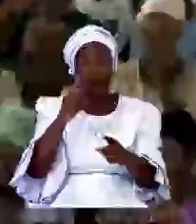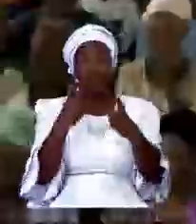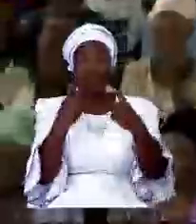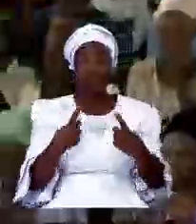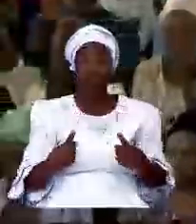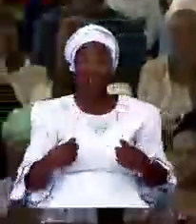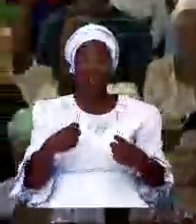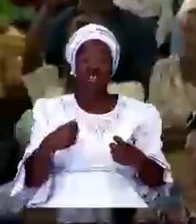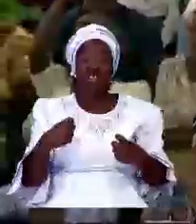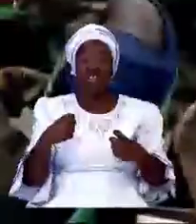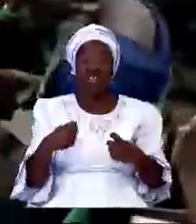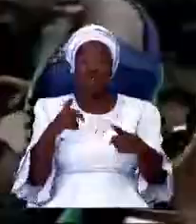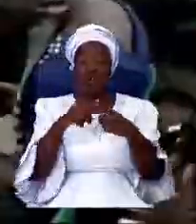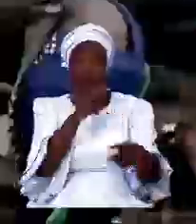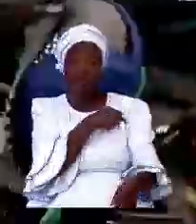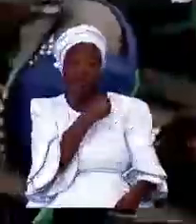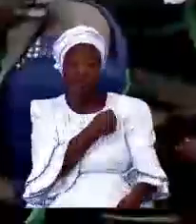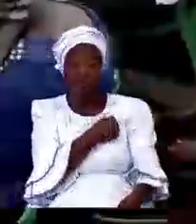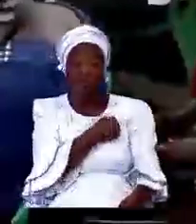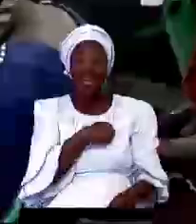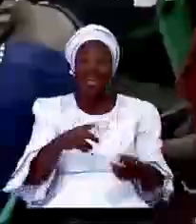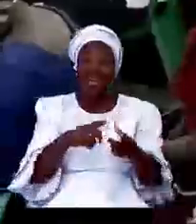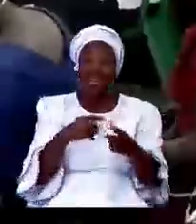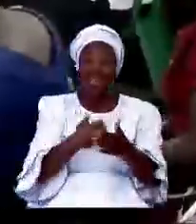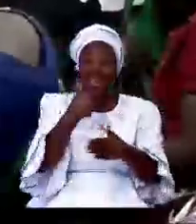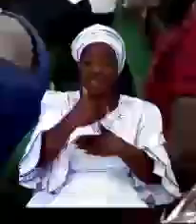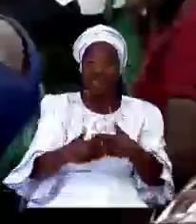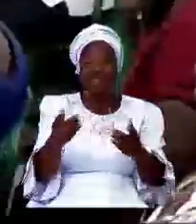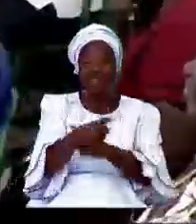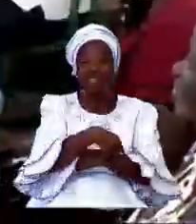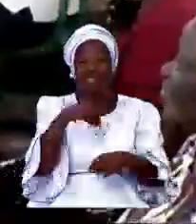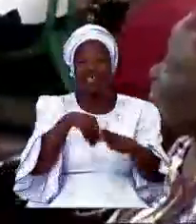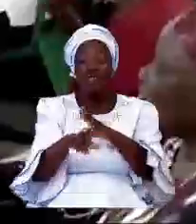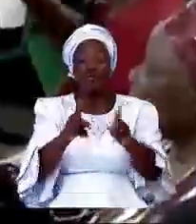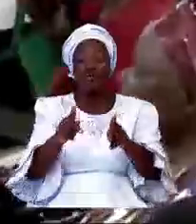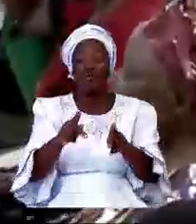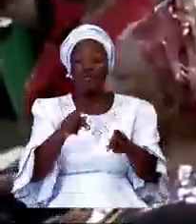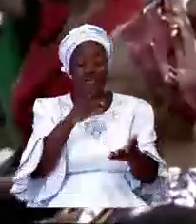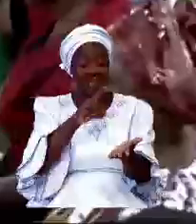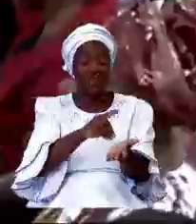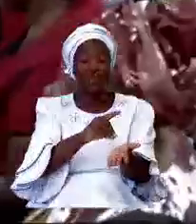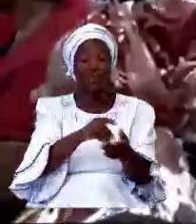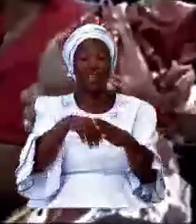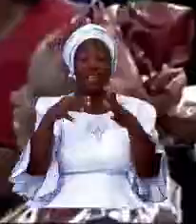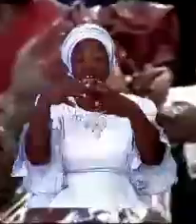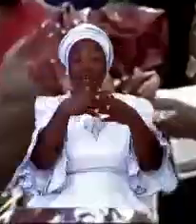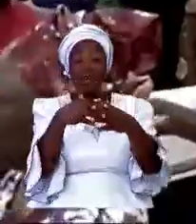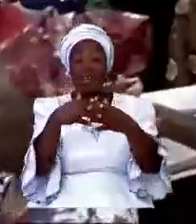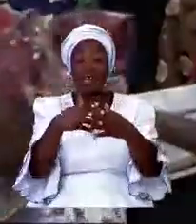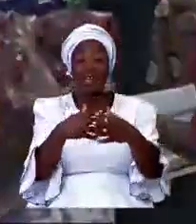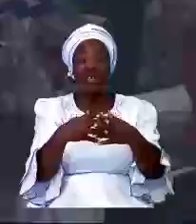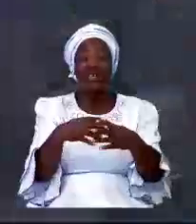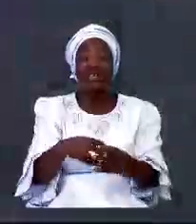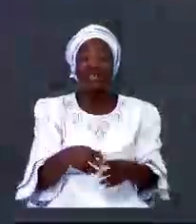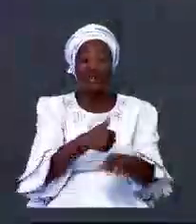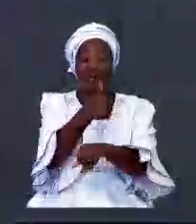And the whole family went for checkup the following day, and the medical people in